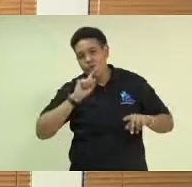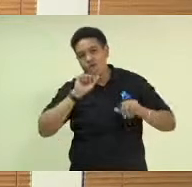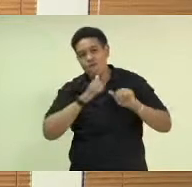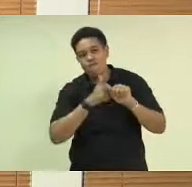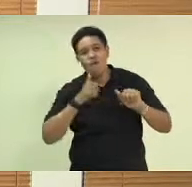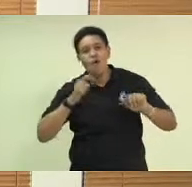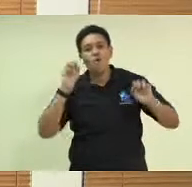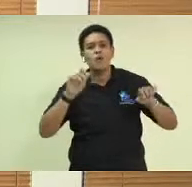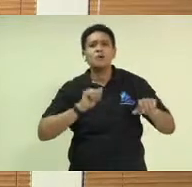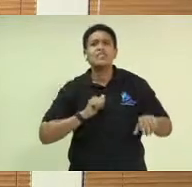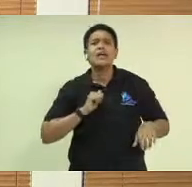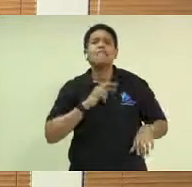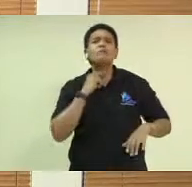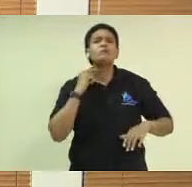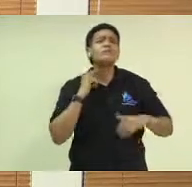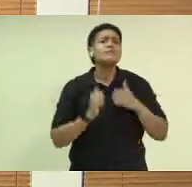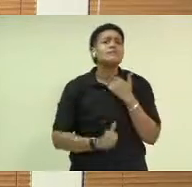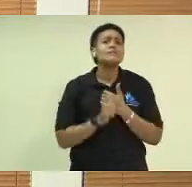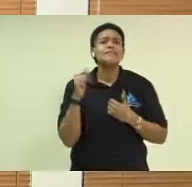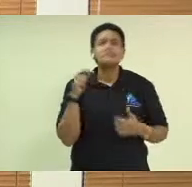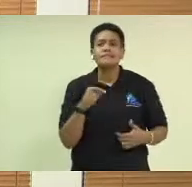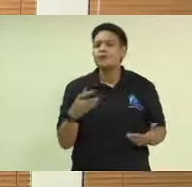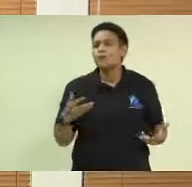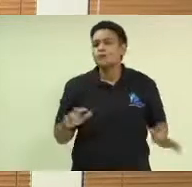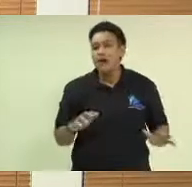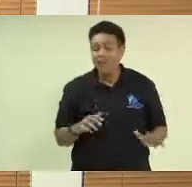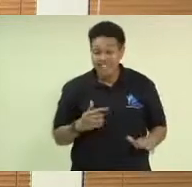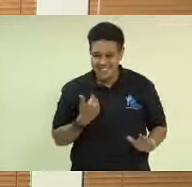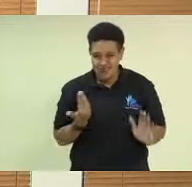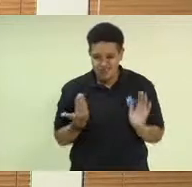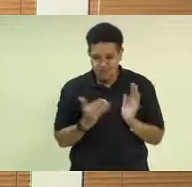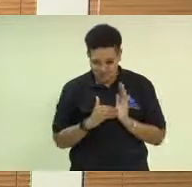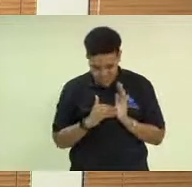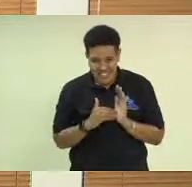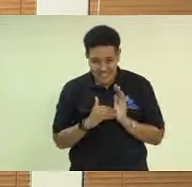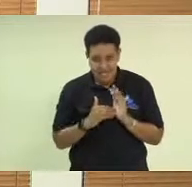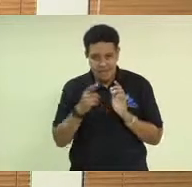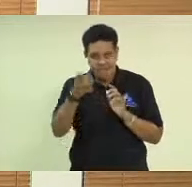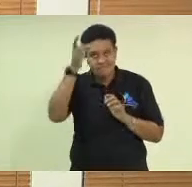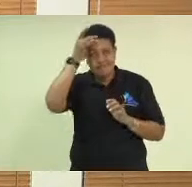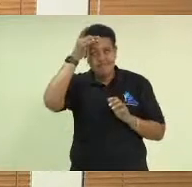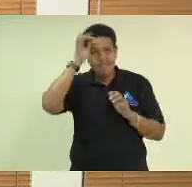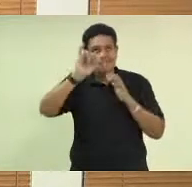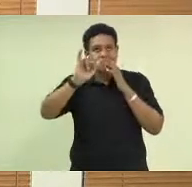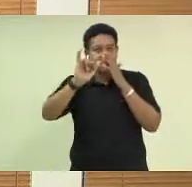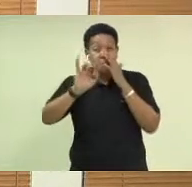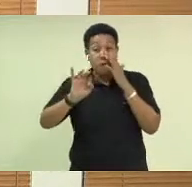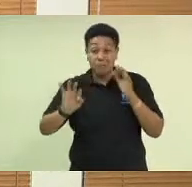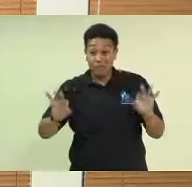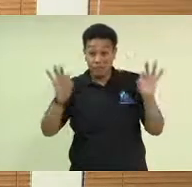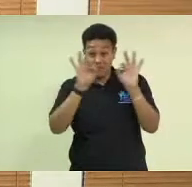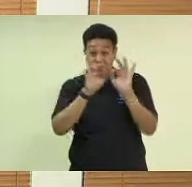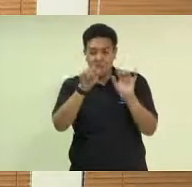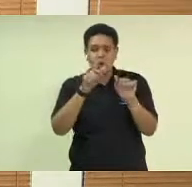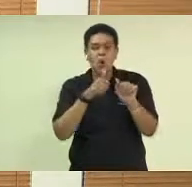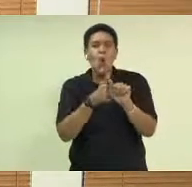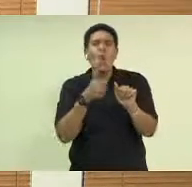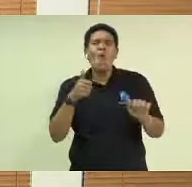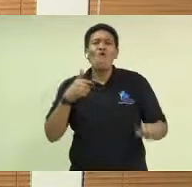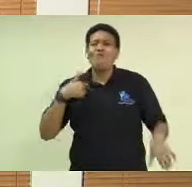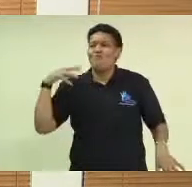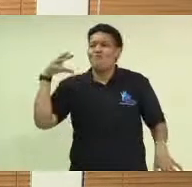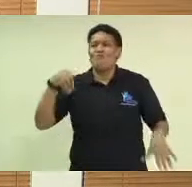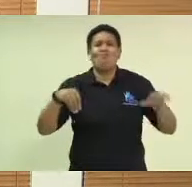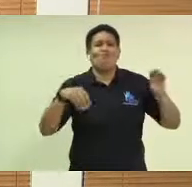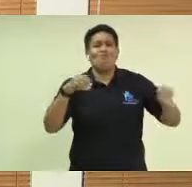putting ourselves at risk. And I just want to repeat that because that is so important so to avoid